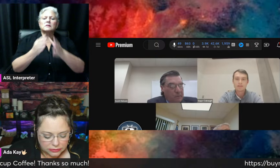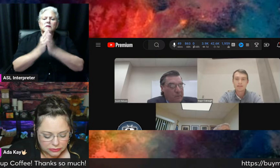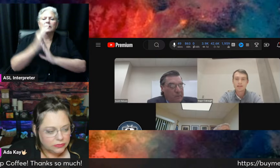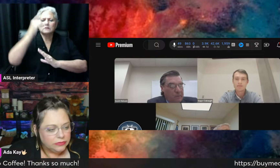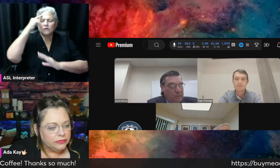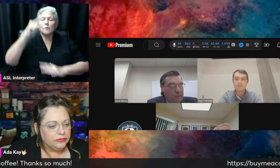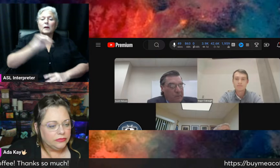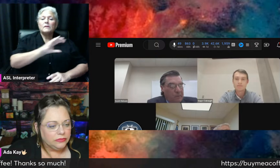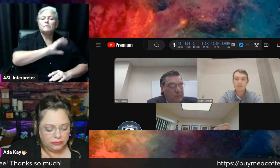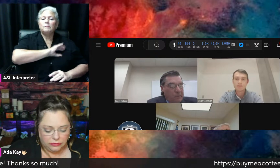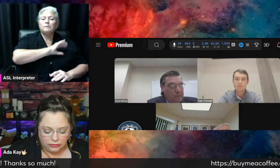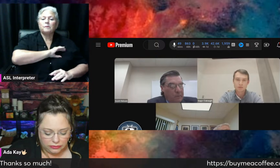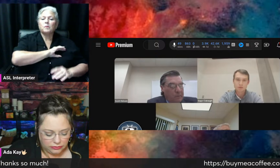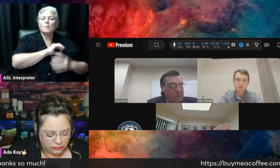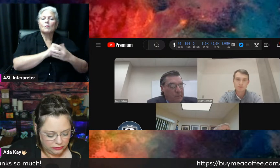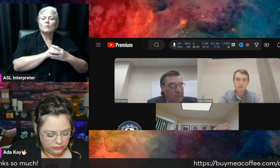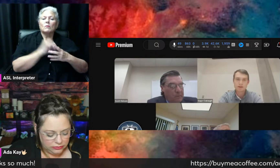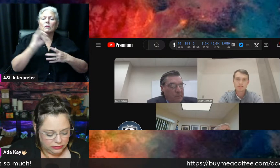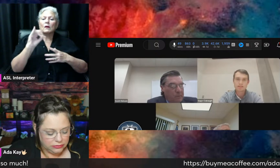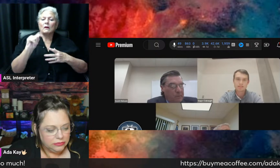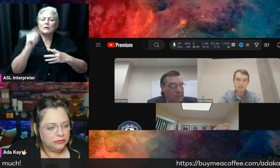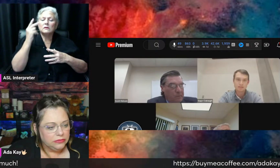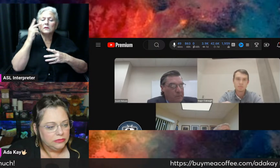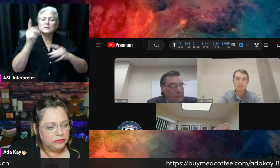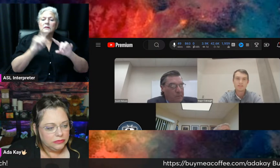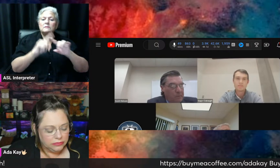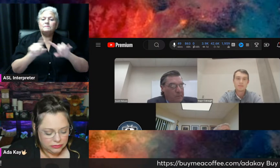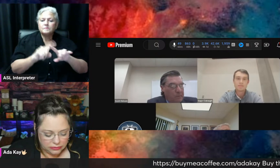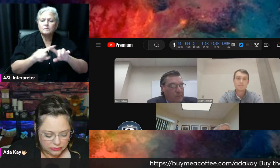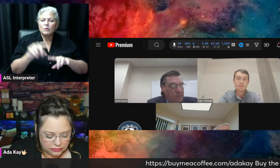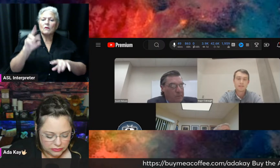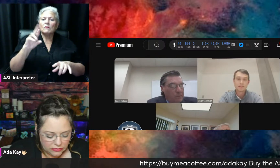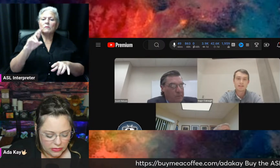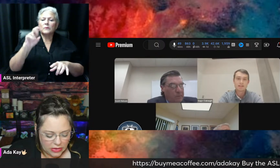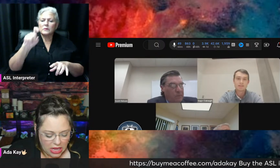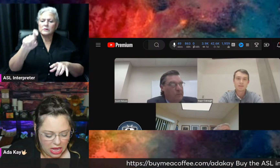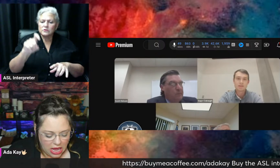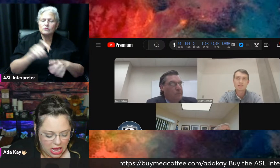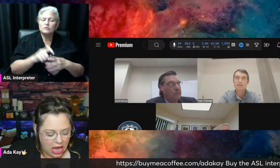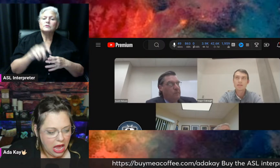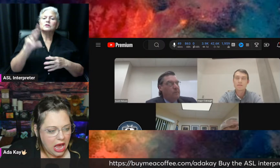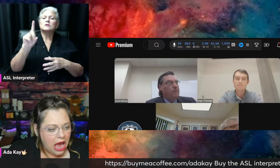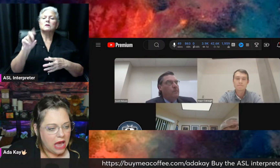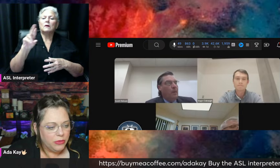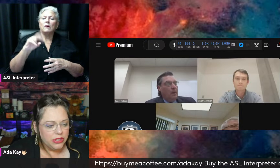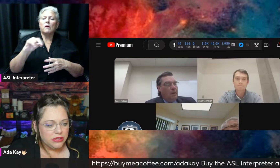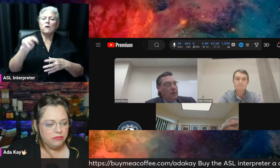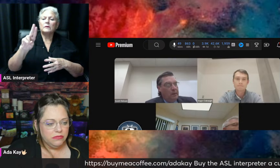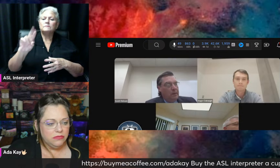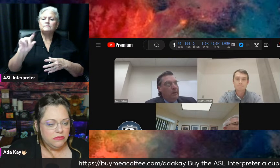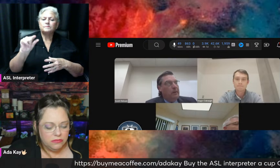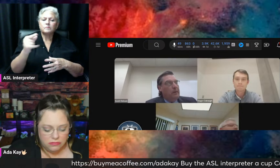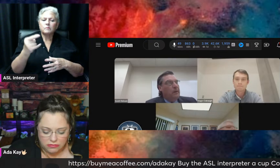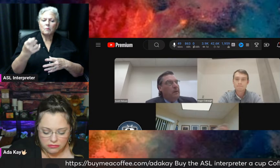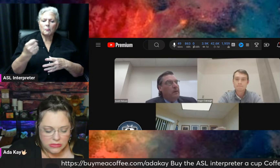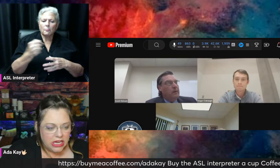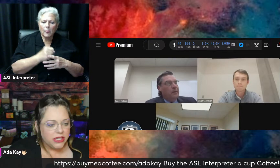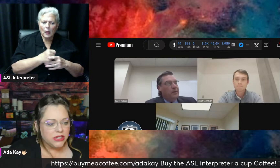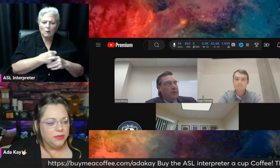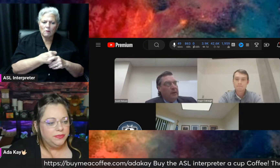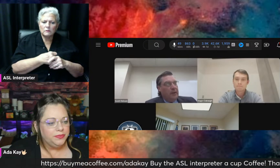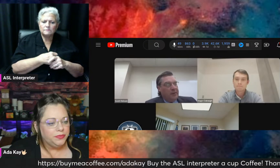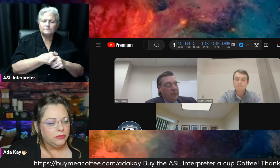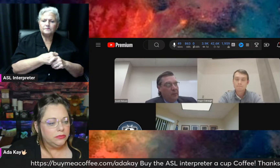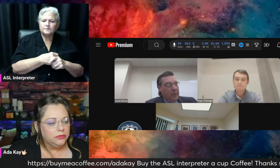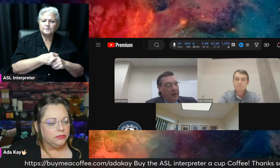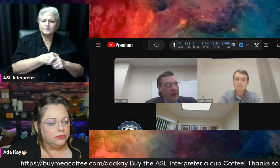And it looks at different prescription drugs and some miscellaneous drugs. I'm going to guess.